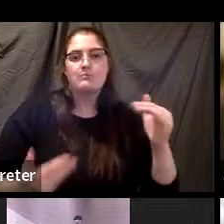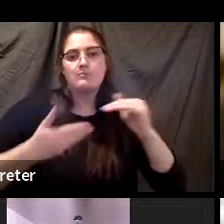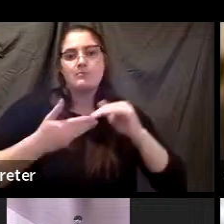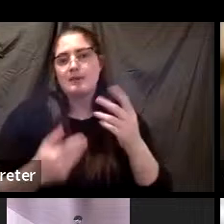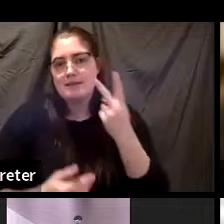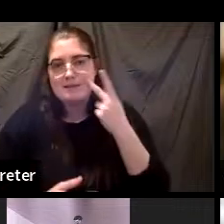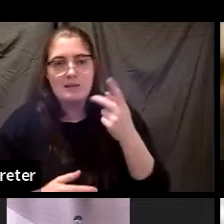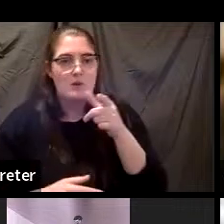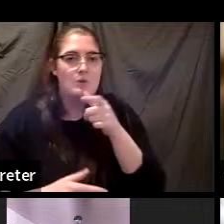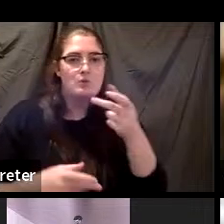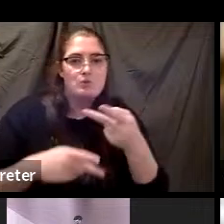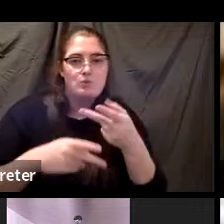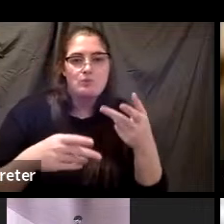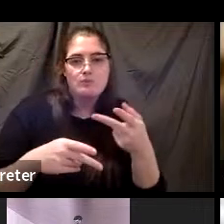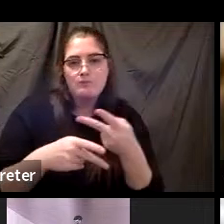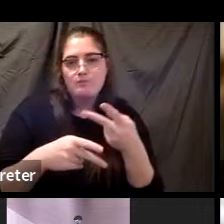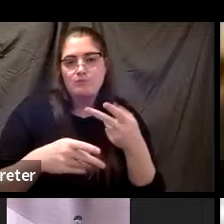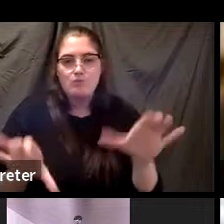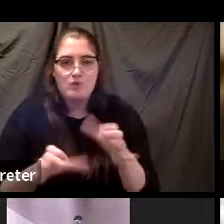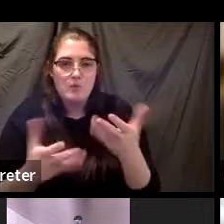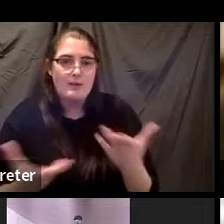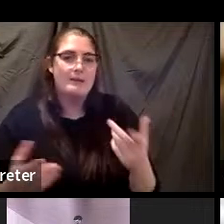and how do we hold them accountable for it.